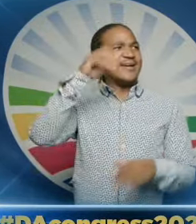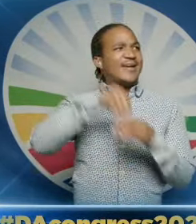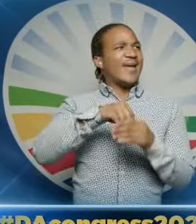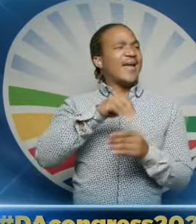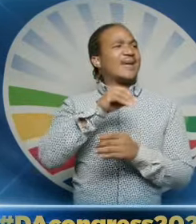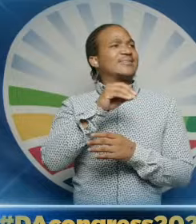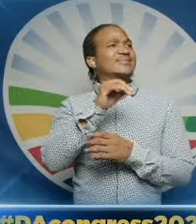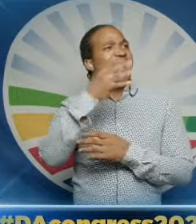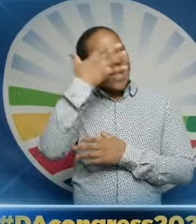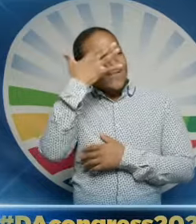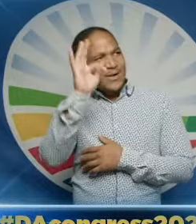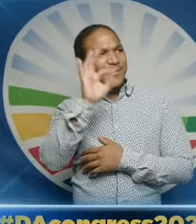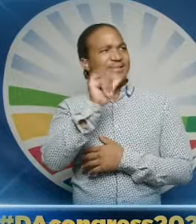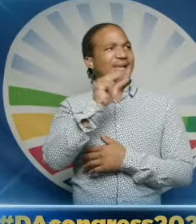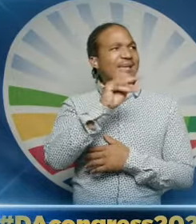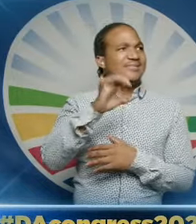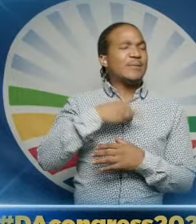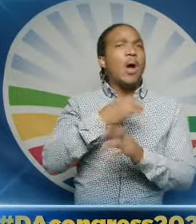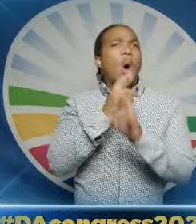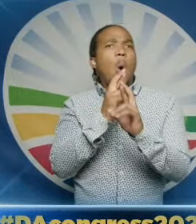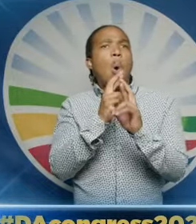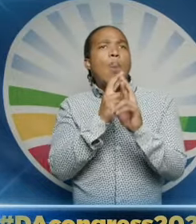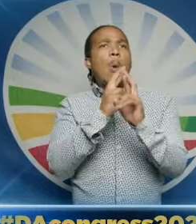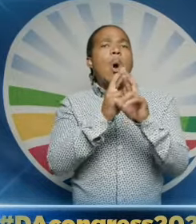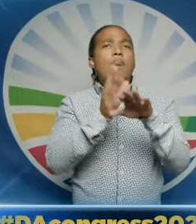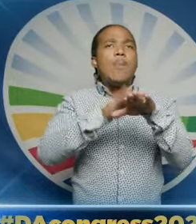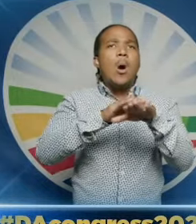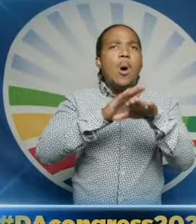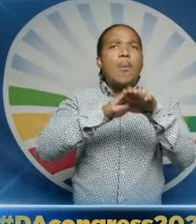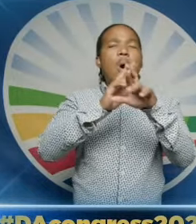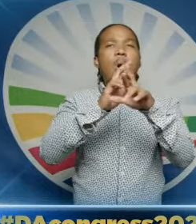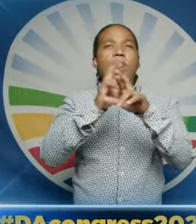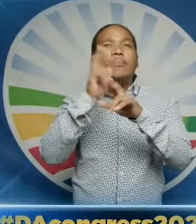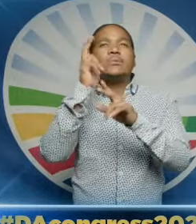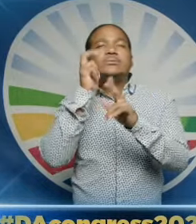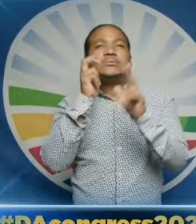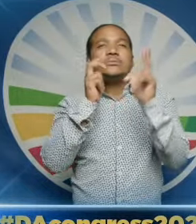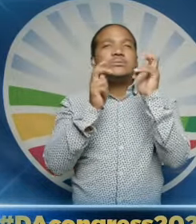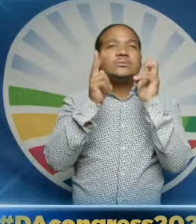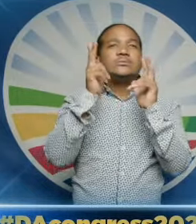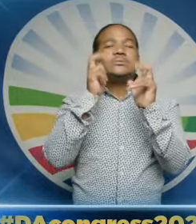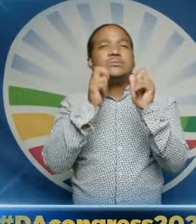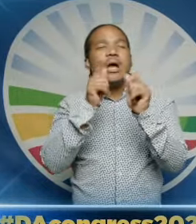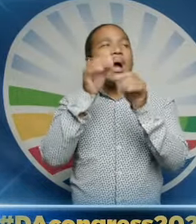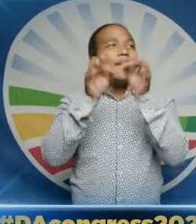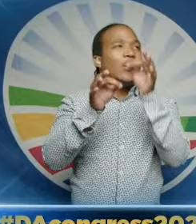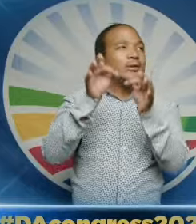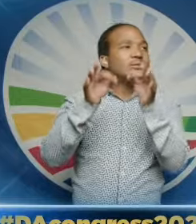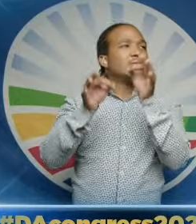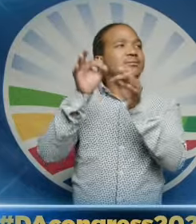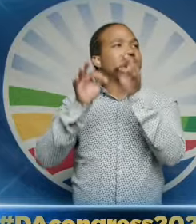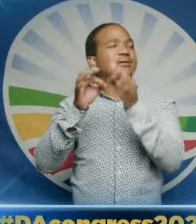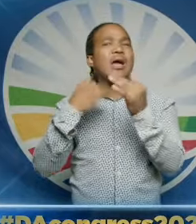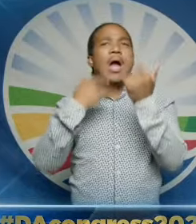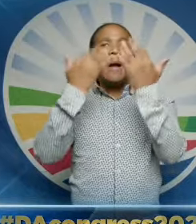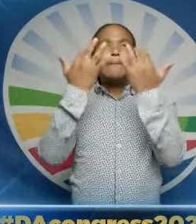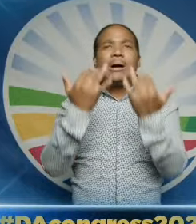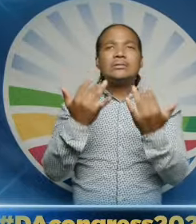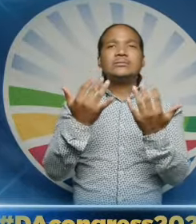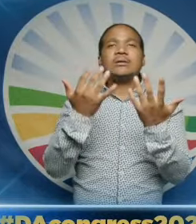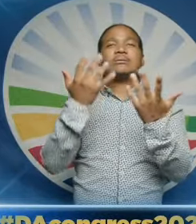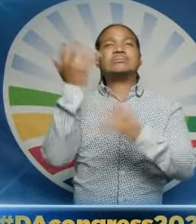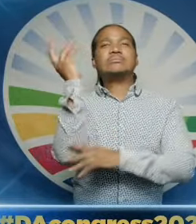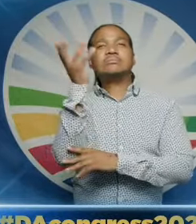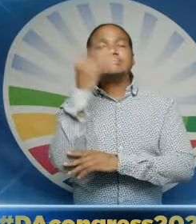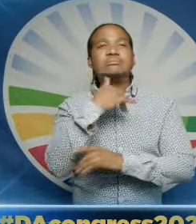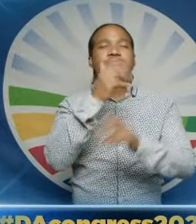I've been seen having always hoping for more, listening to a Sona because I love politics, listening to a budget speech and always hoping